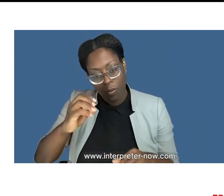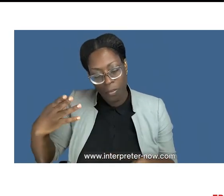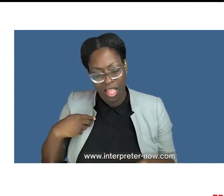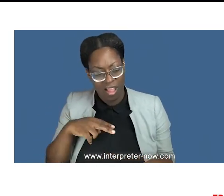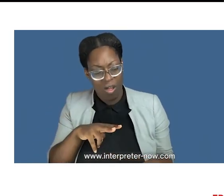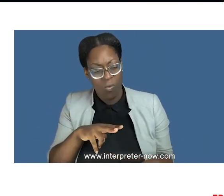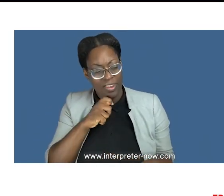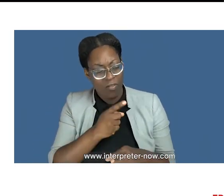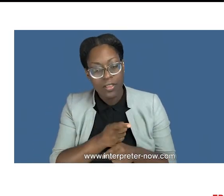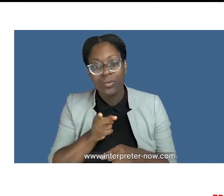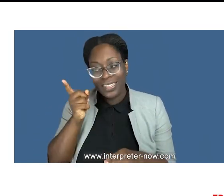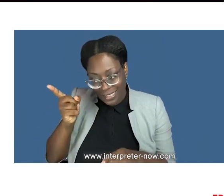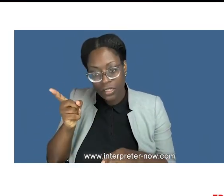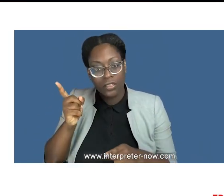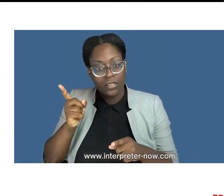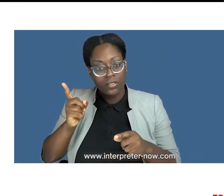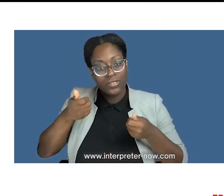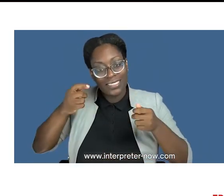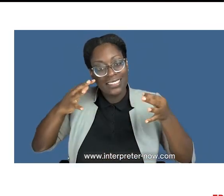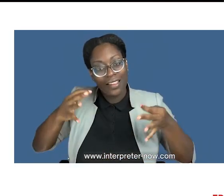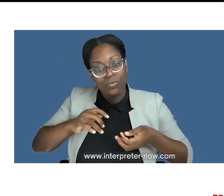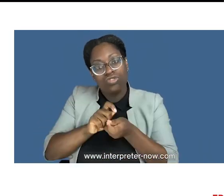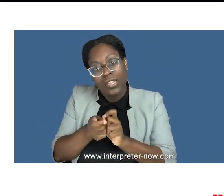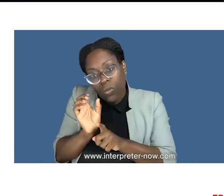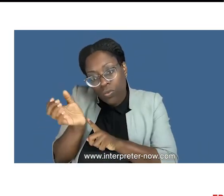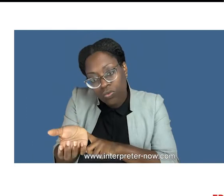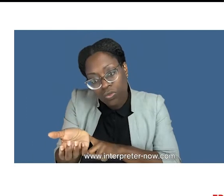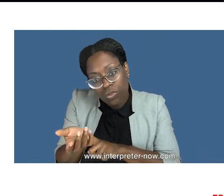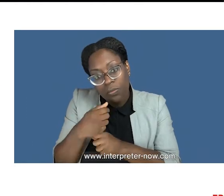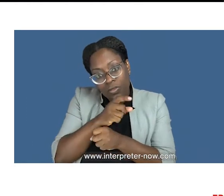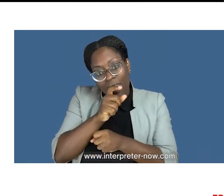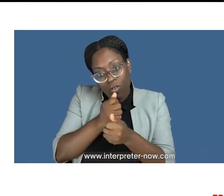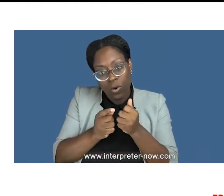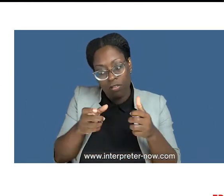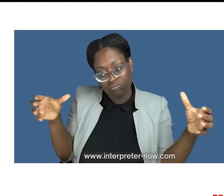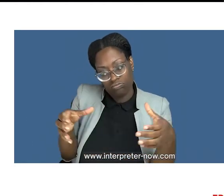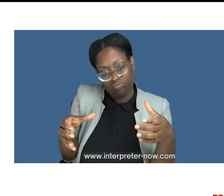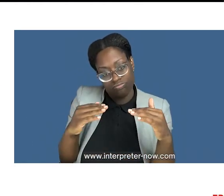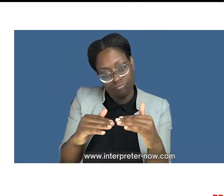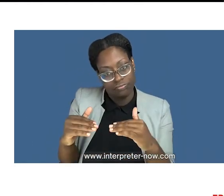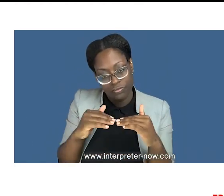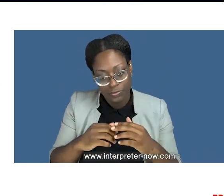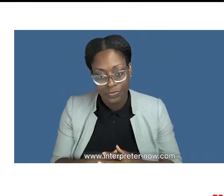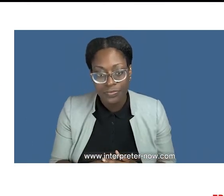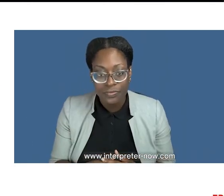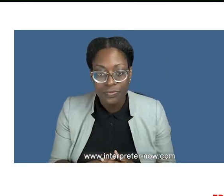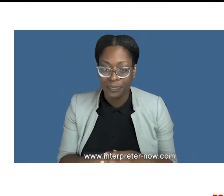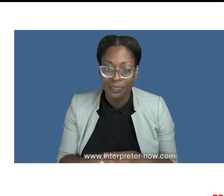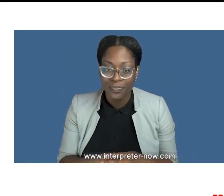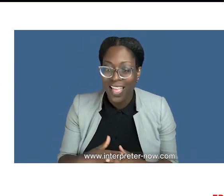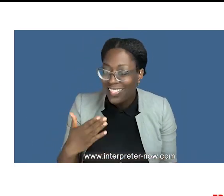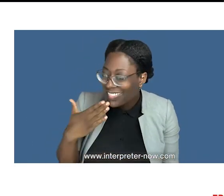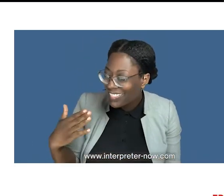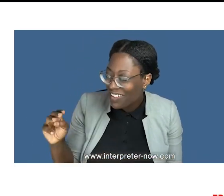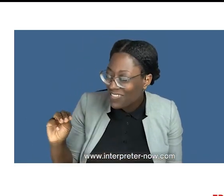it was the power of them all working together. So that power is really important if you can find it.